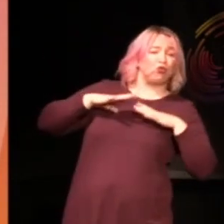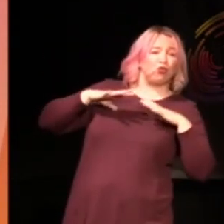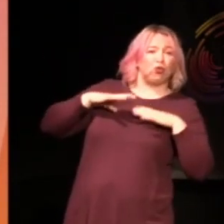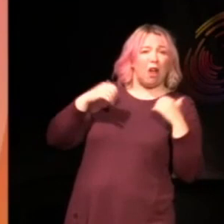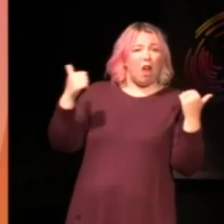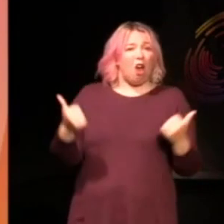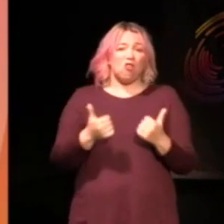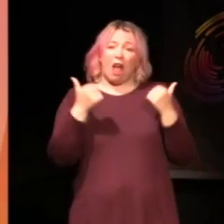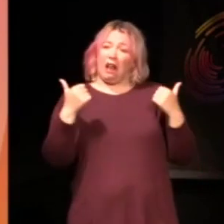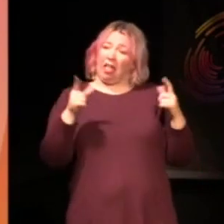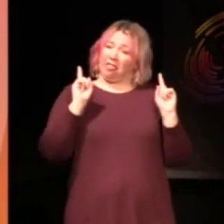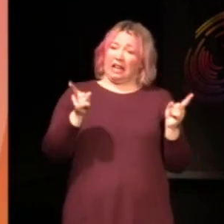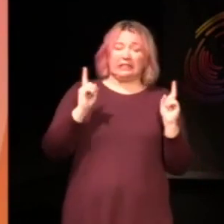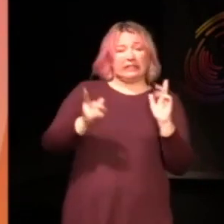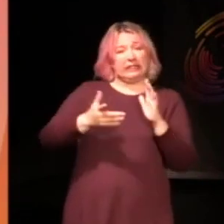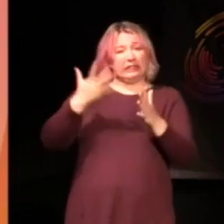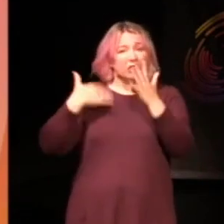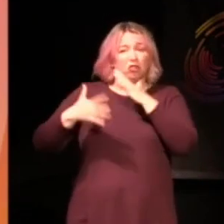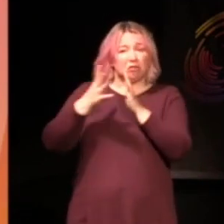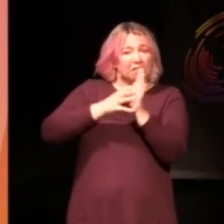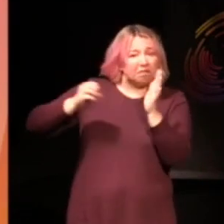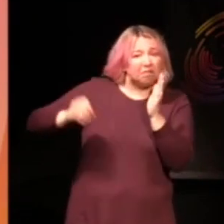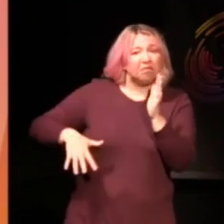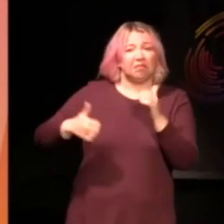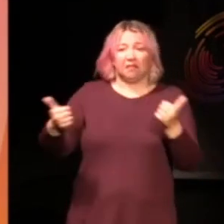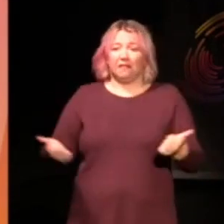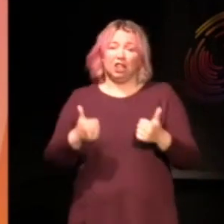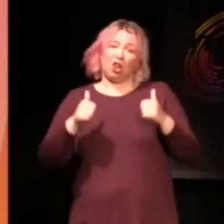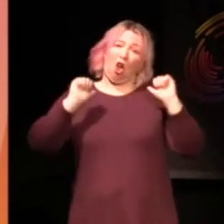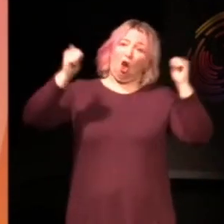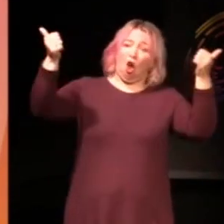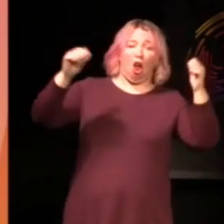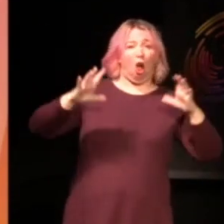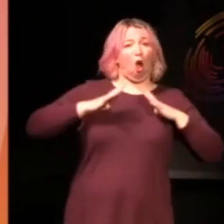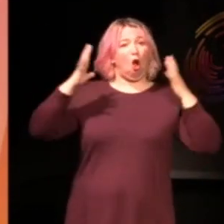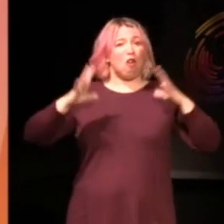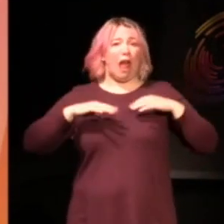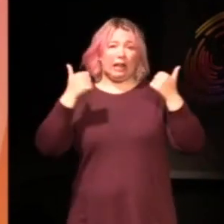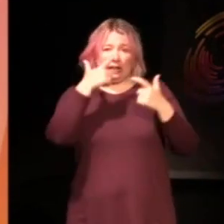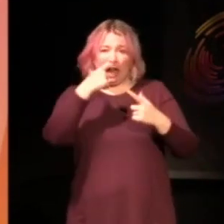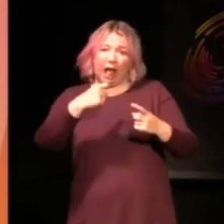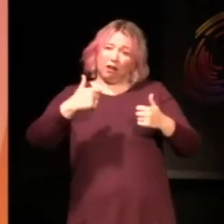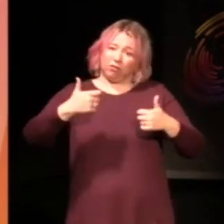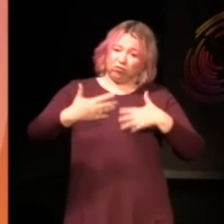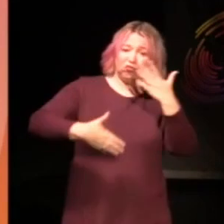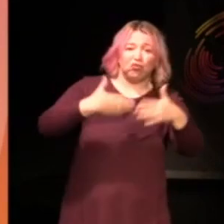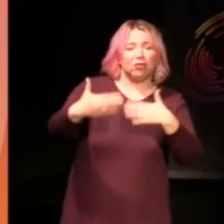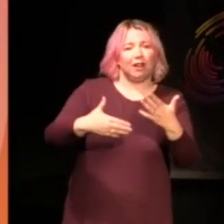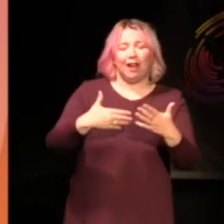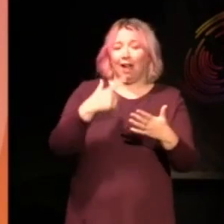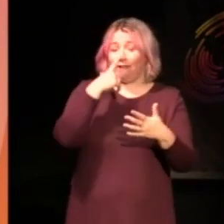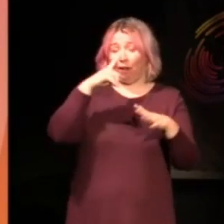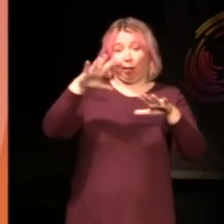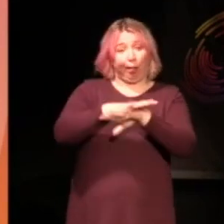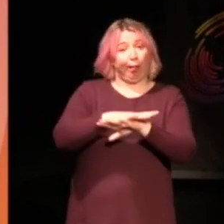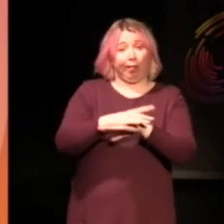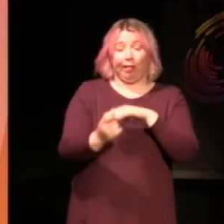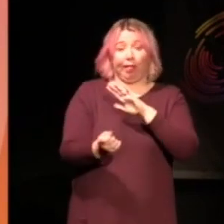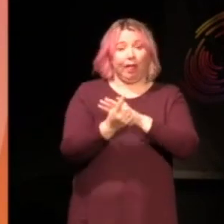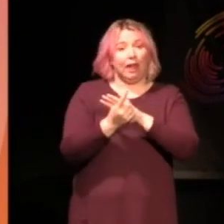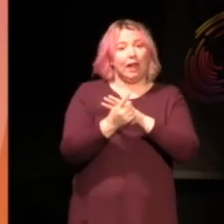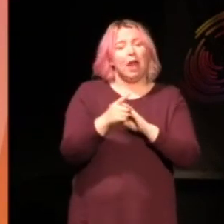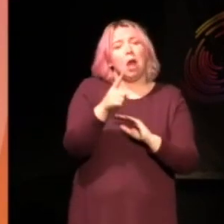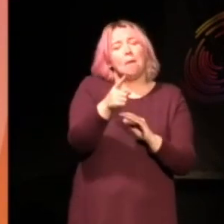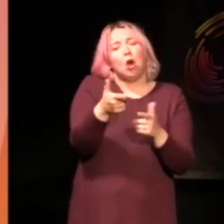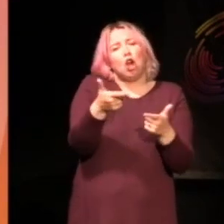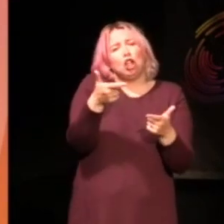history. The end of history, no more, because liberal democracy has triumphed. That was an illusion. But too much